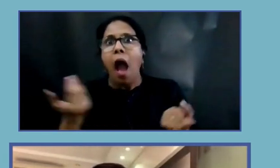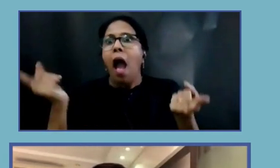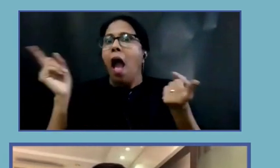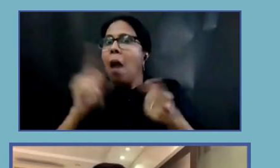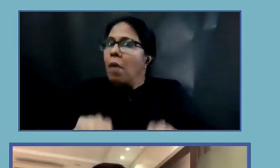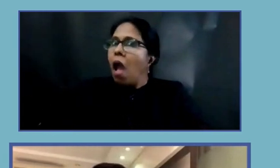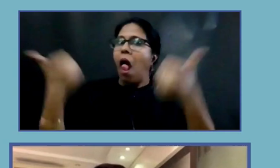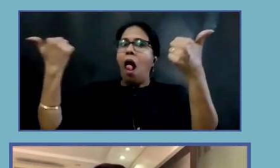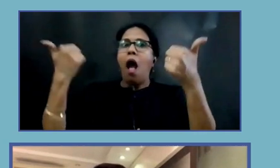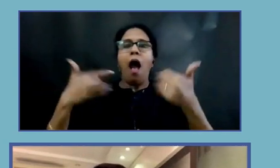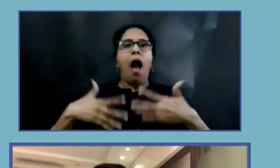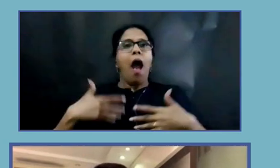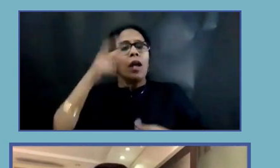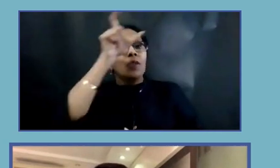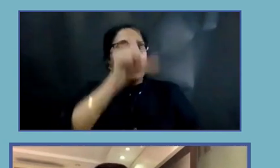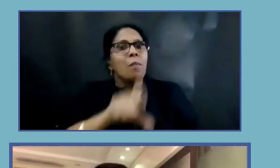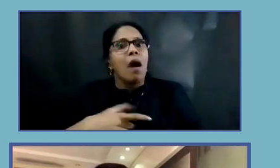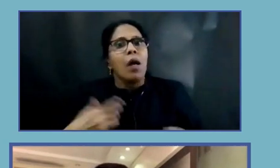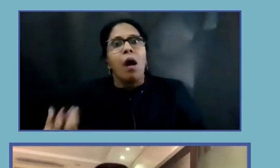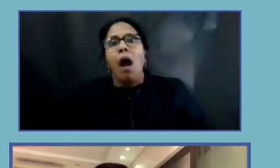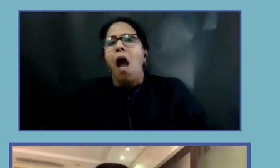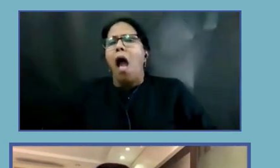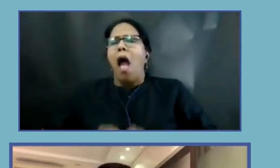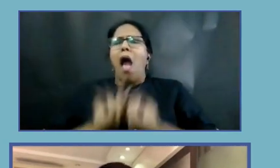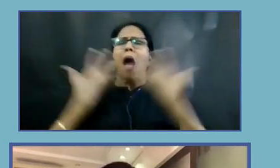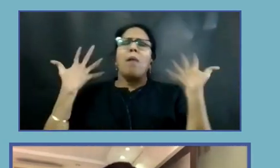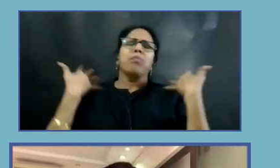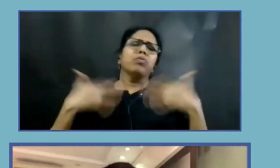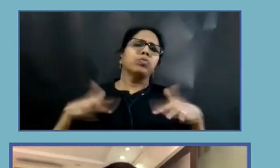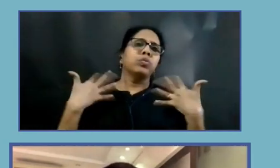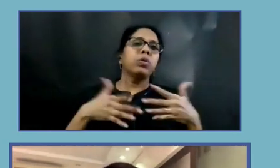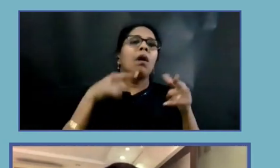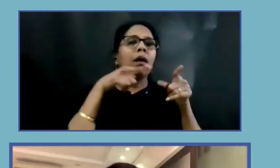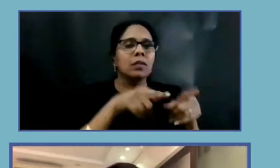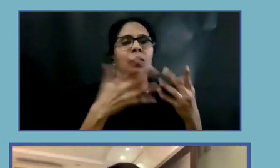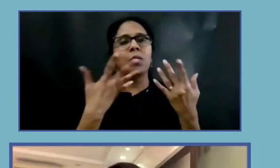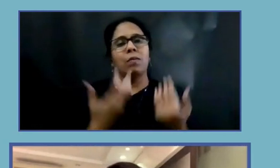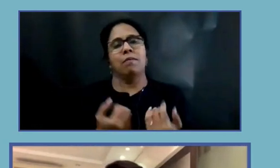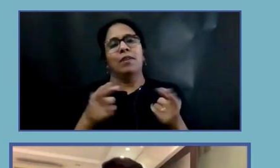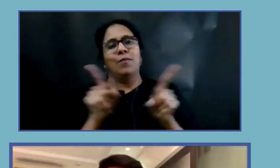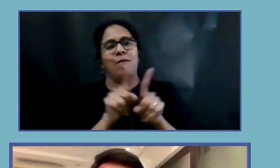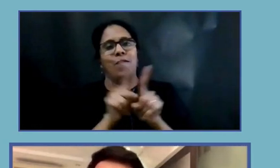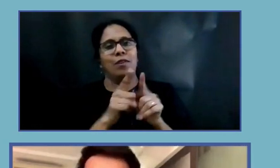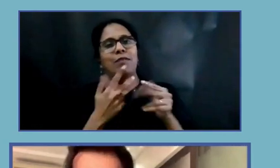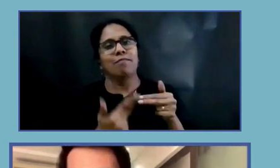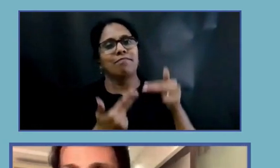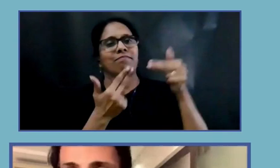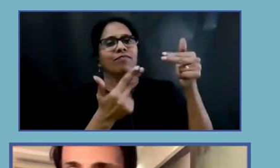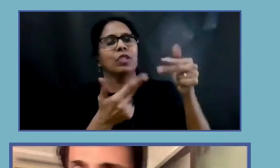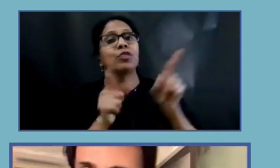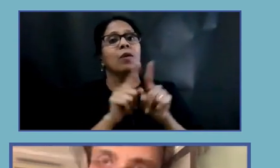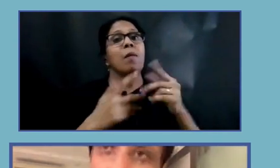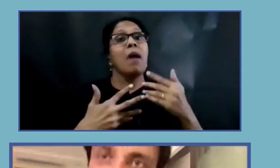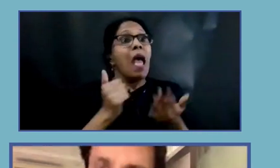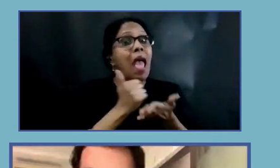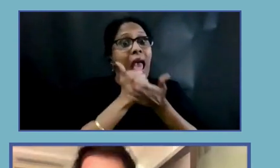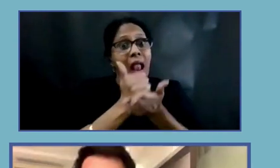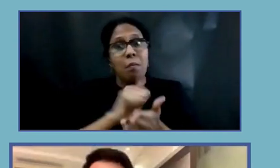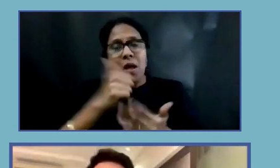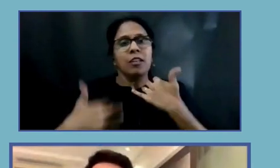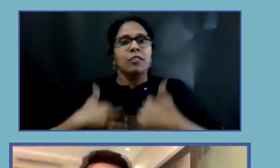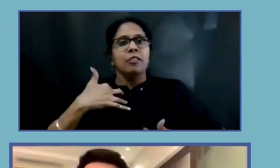will get will be immense. So that's what I want to tell you. Try to motivate people to help others, and then you'll see how the